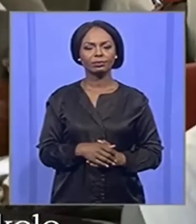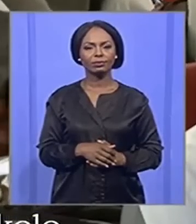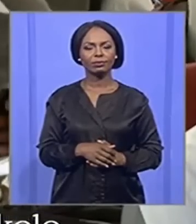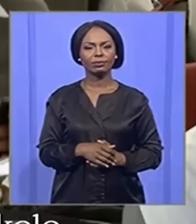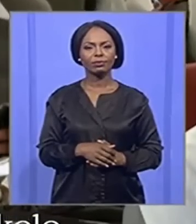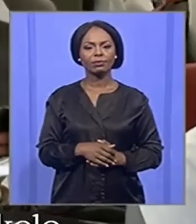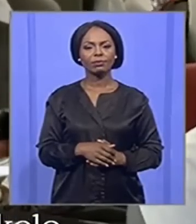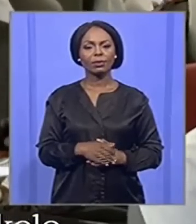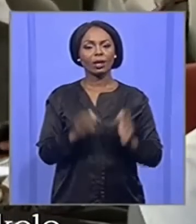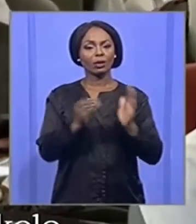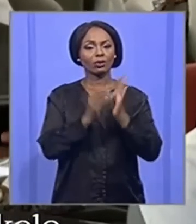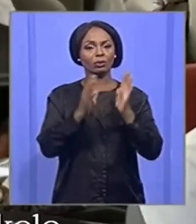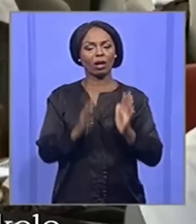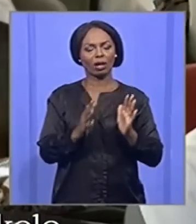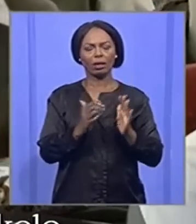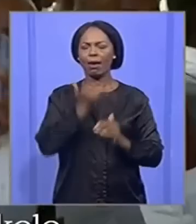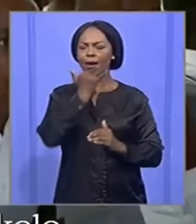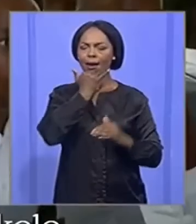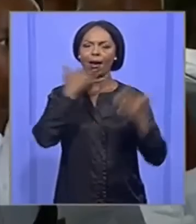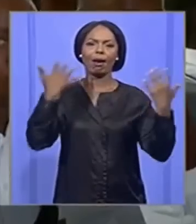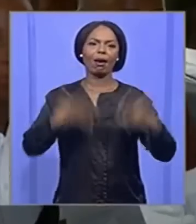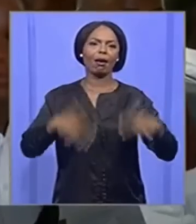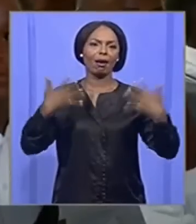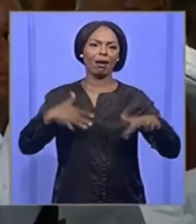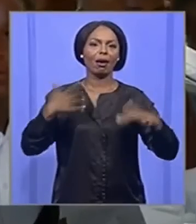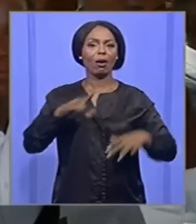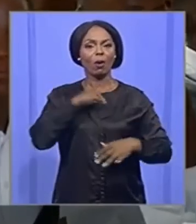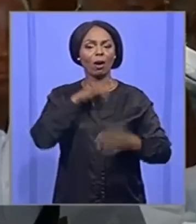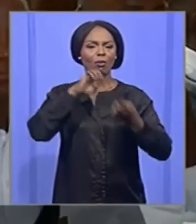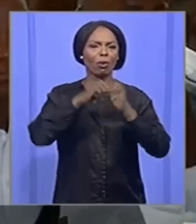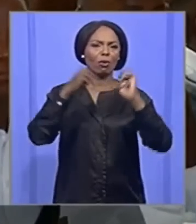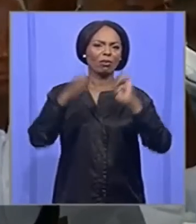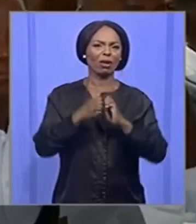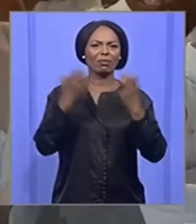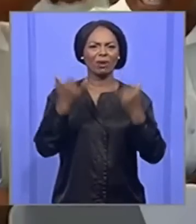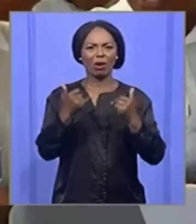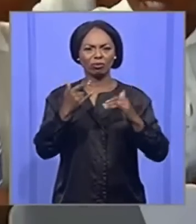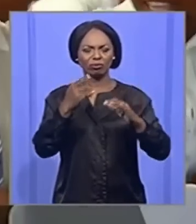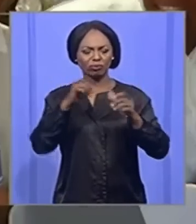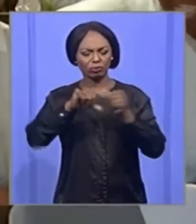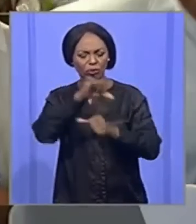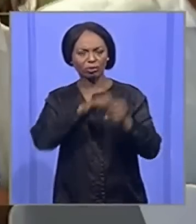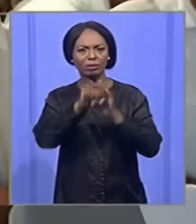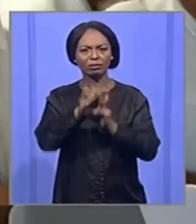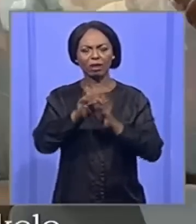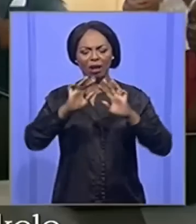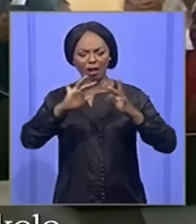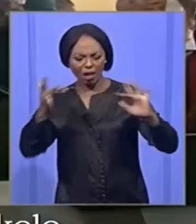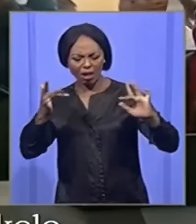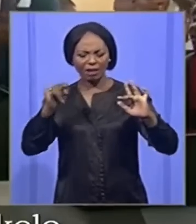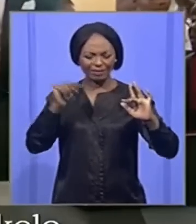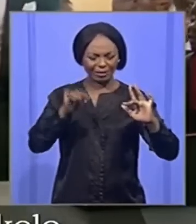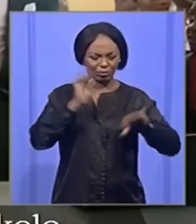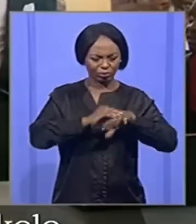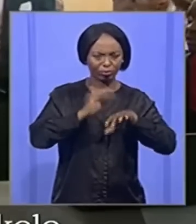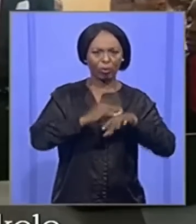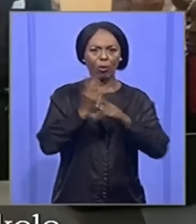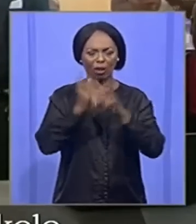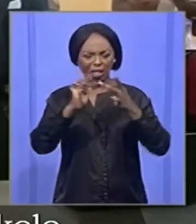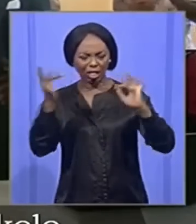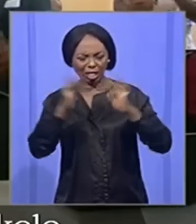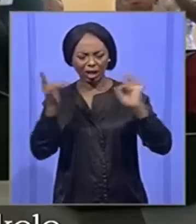Barutwana bana ba thabileng ho feta tekano ba re mathata a bona a ho hokela dikgokahanong a fitlile pheletsong. Sena se latela ho